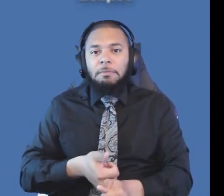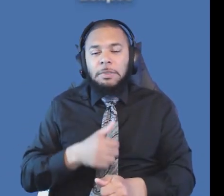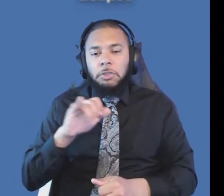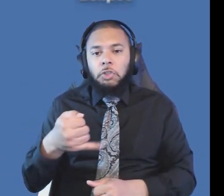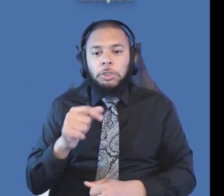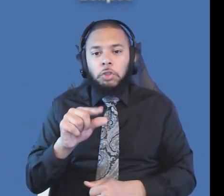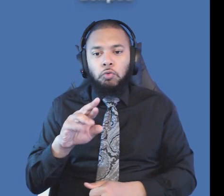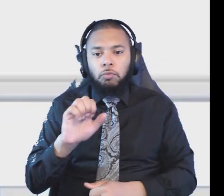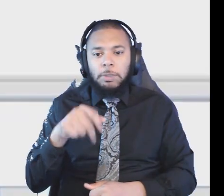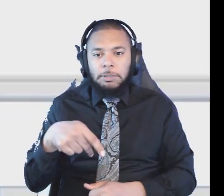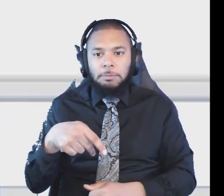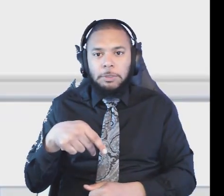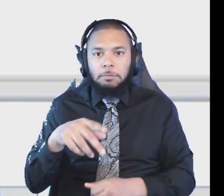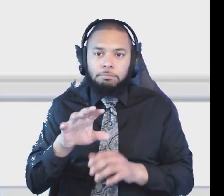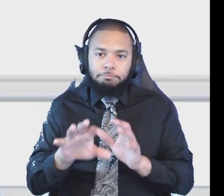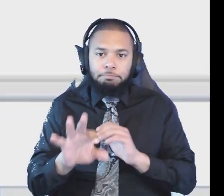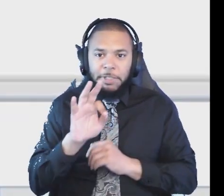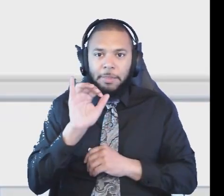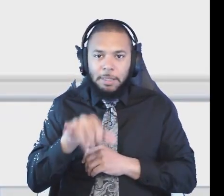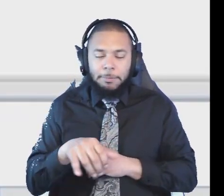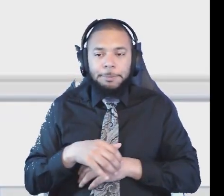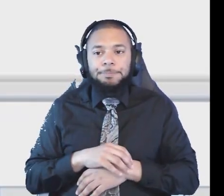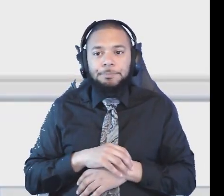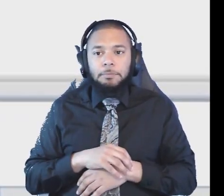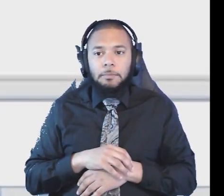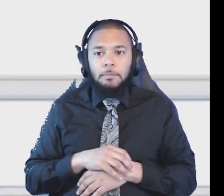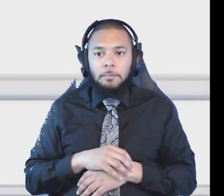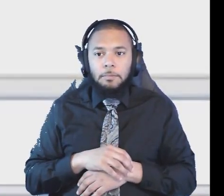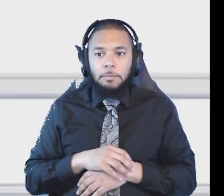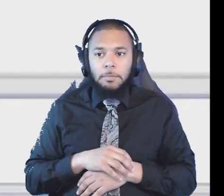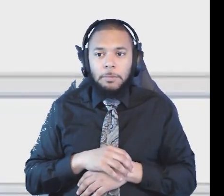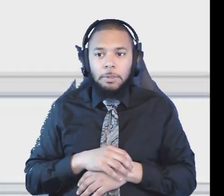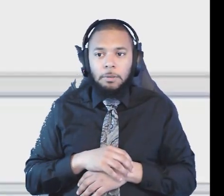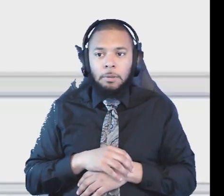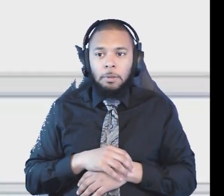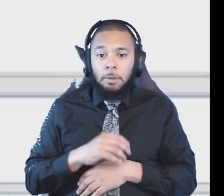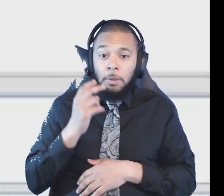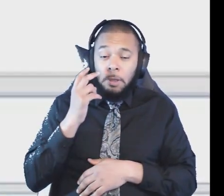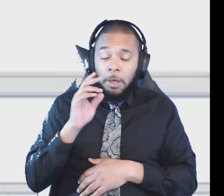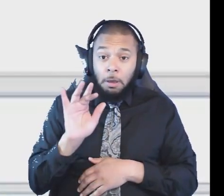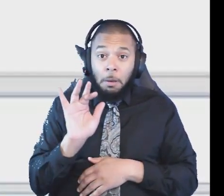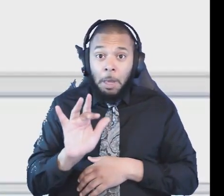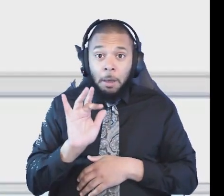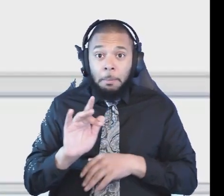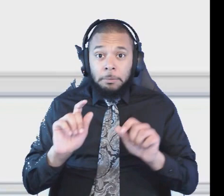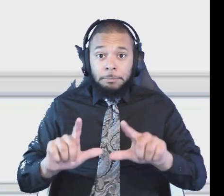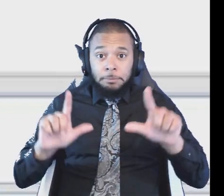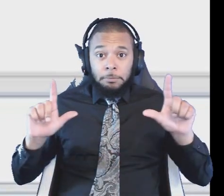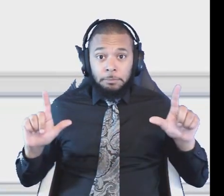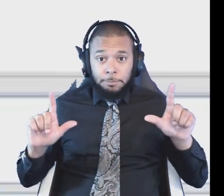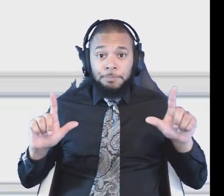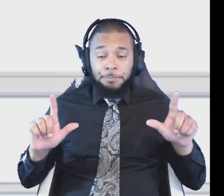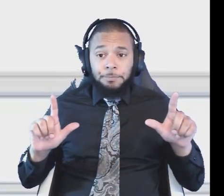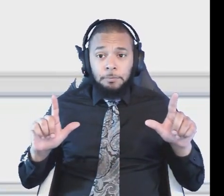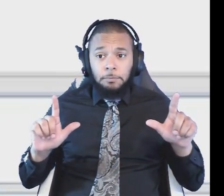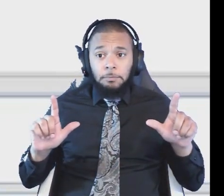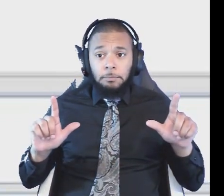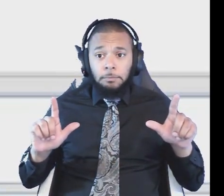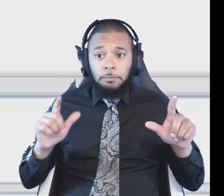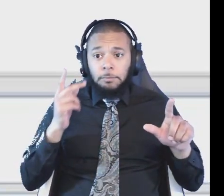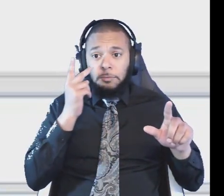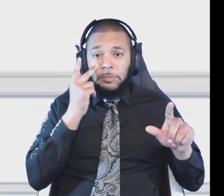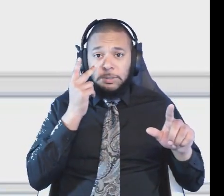that one. When you click on the JGrasp icon, you will see the